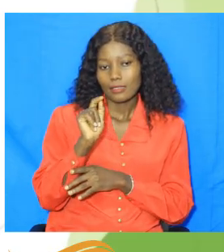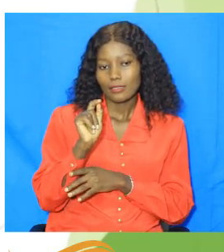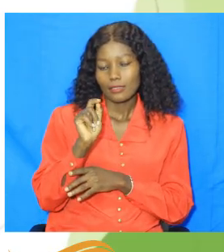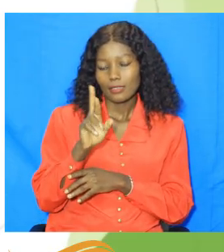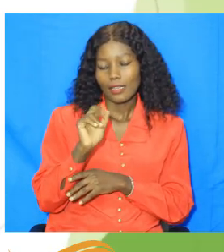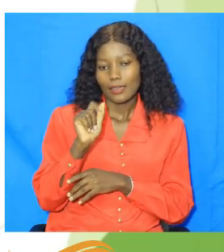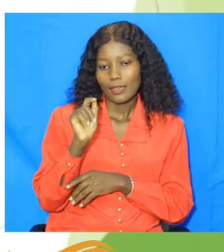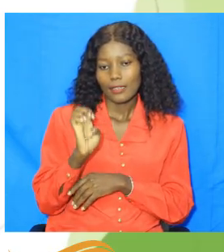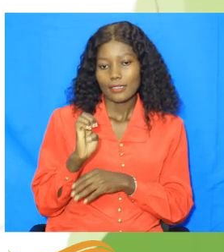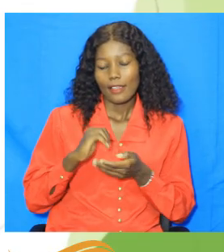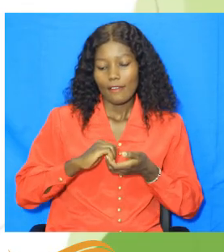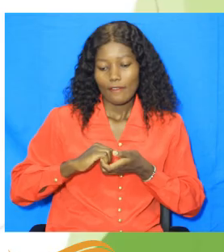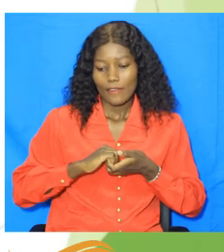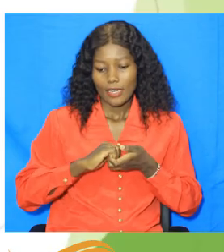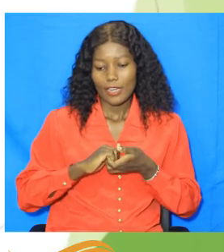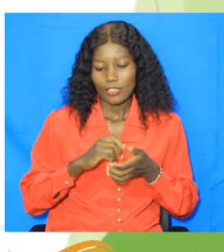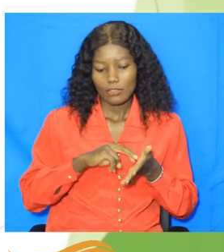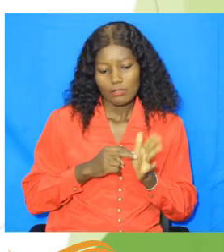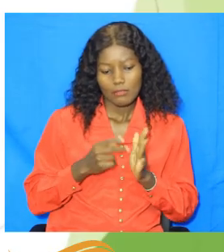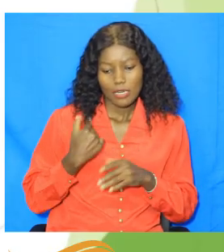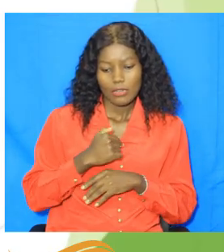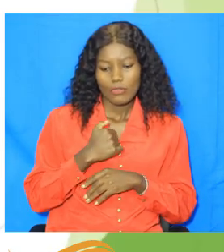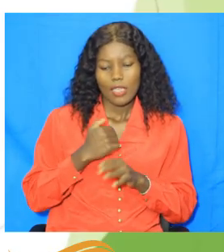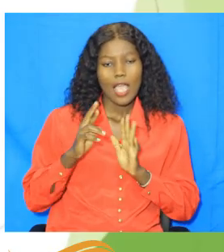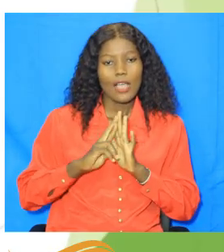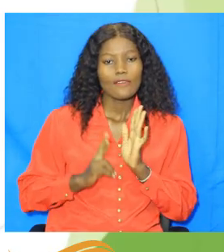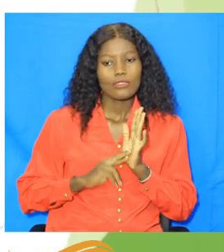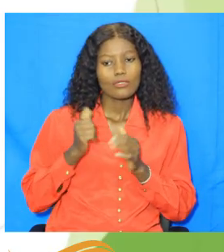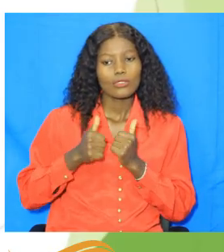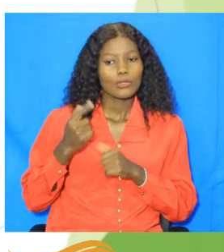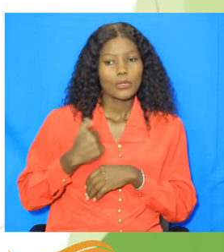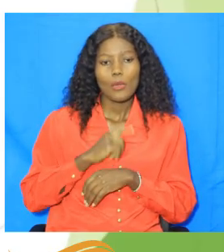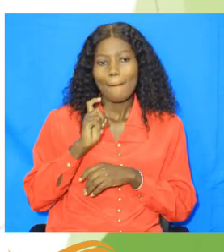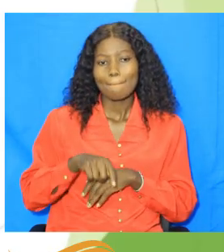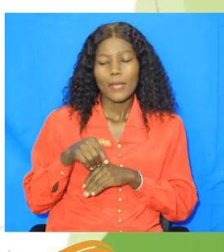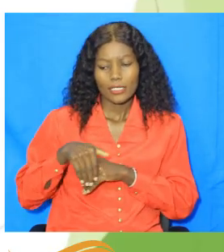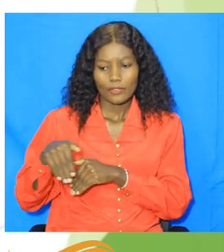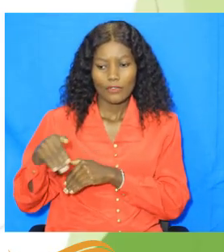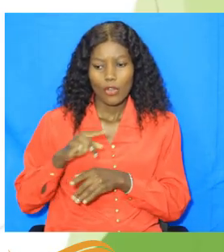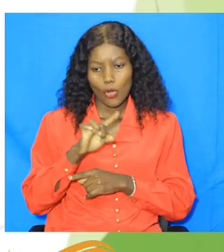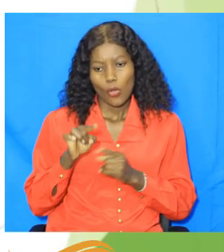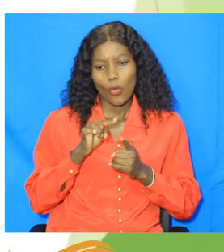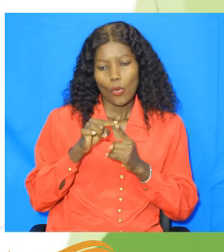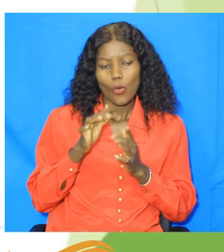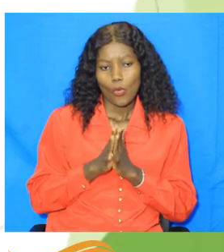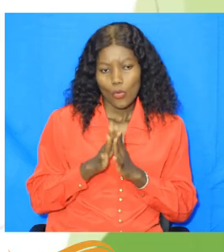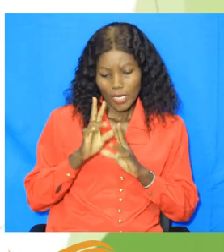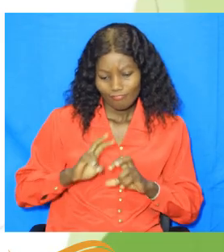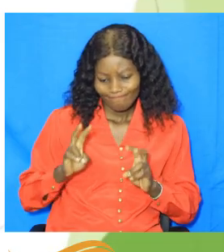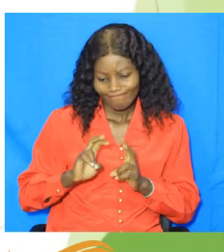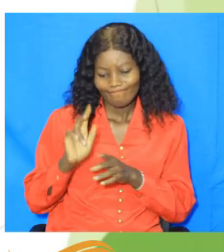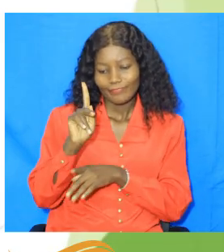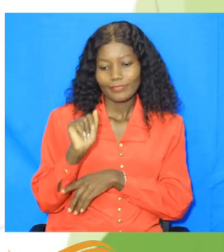So we have rules that we have to abide with when analyzing the